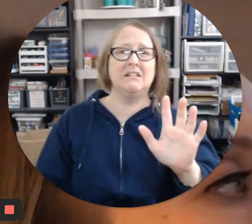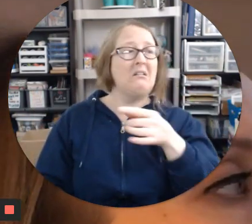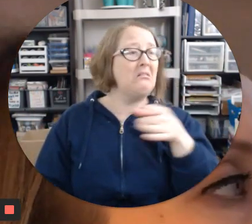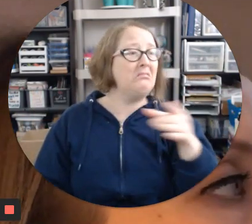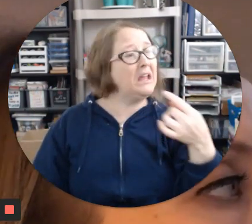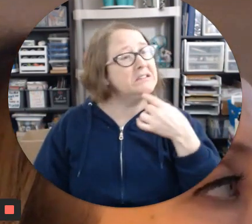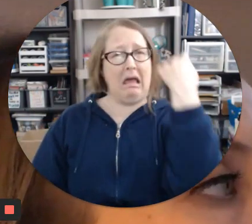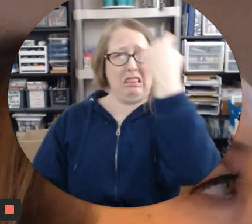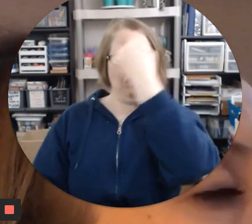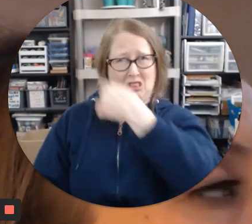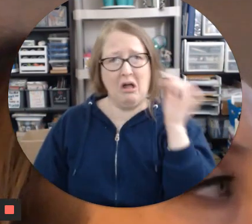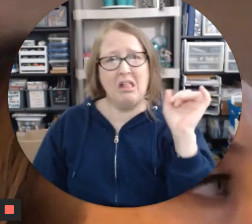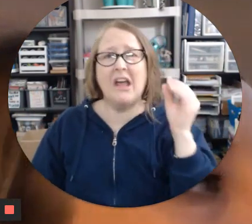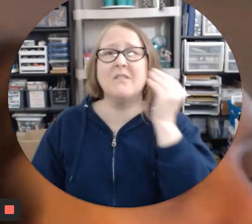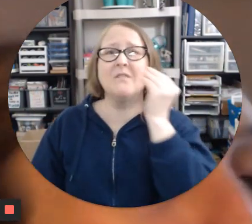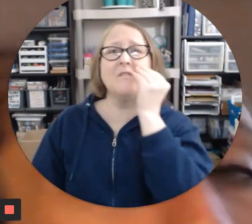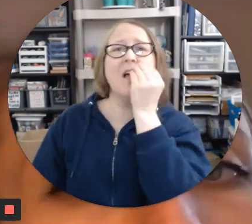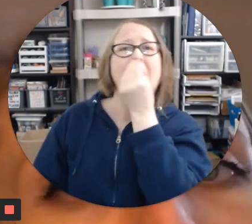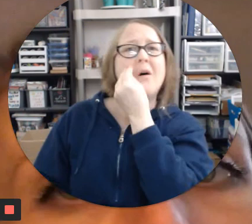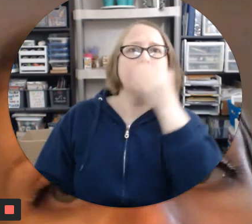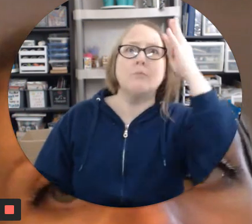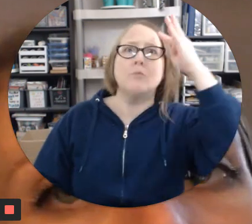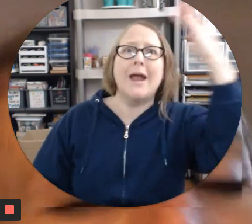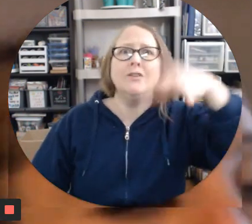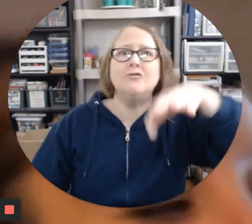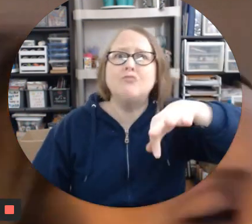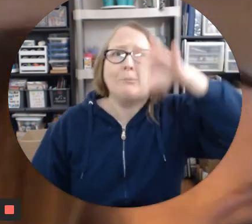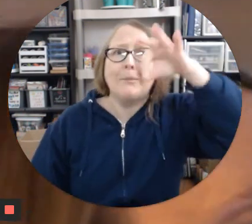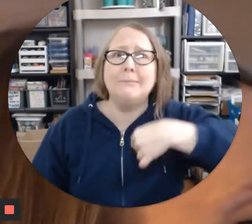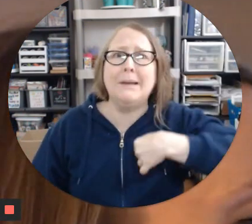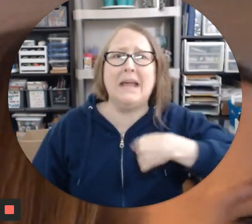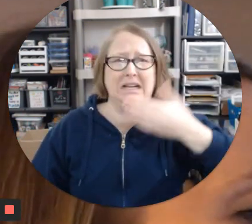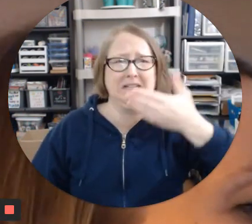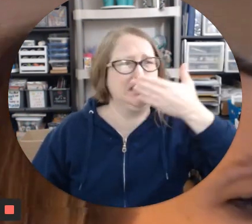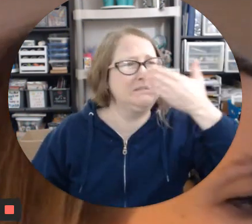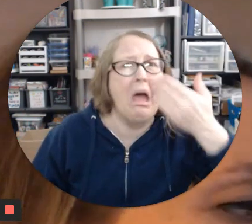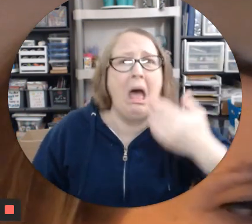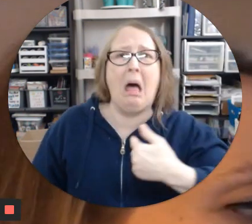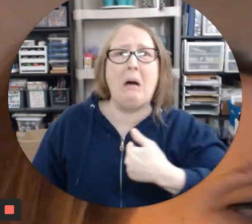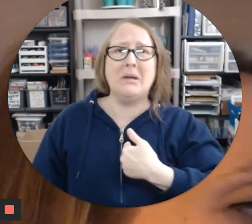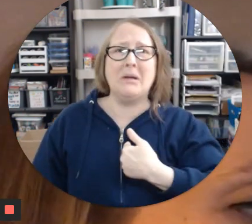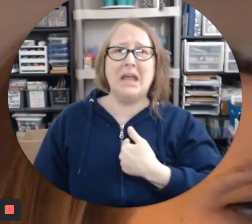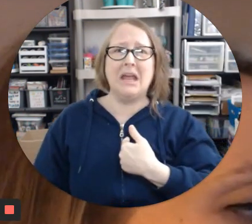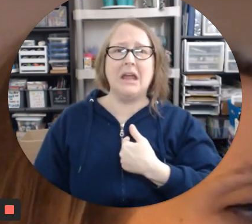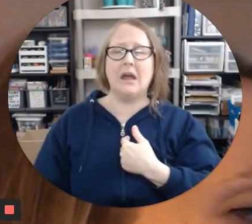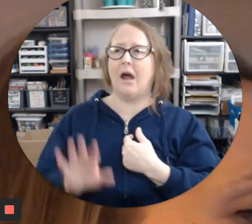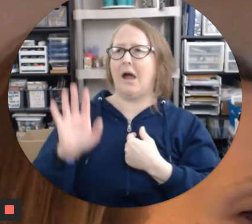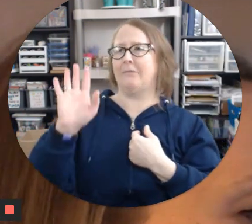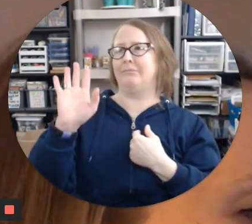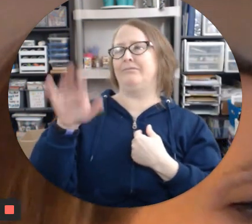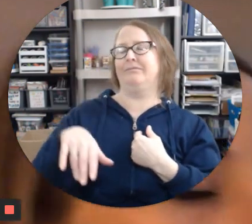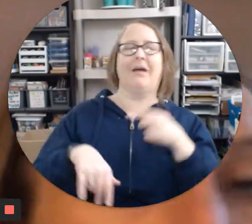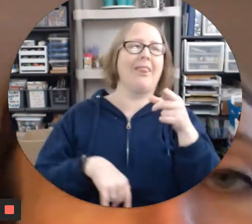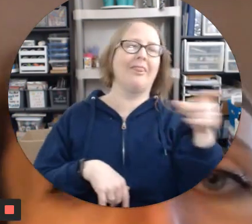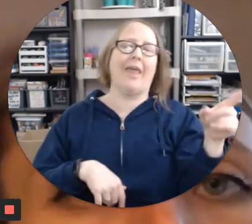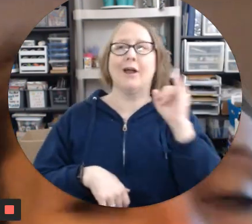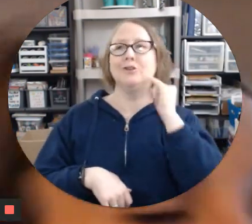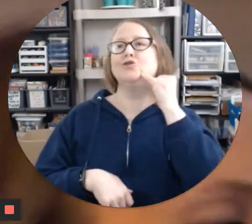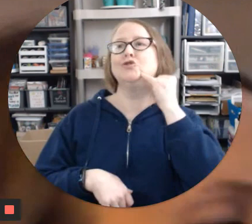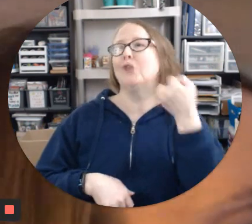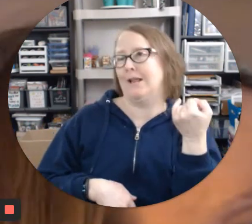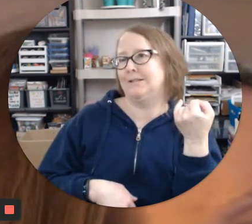even look like a flower. They pretended to pick me and smell me. Oh, pish, said her mother. They're just jealous